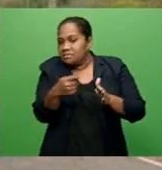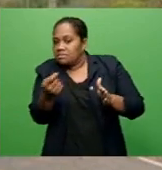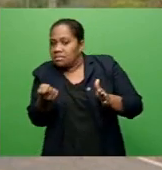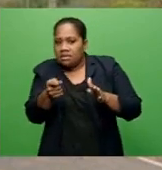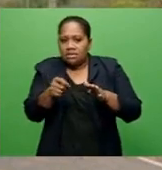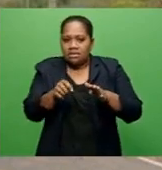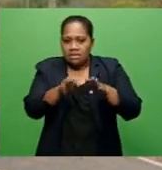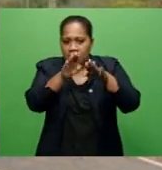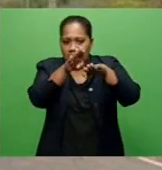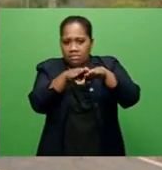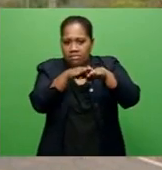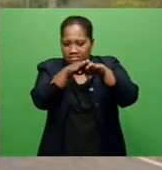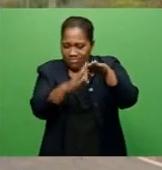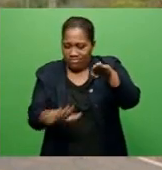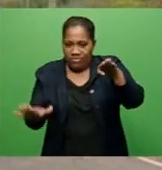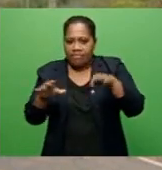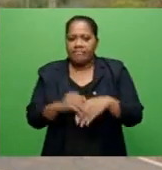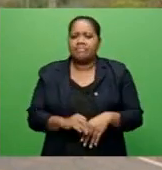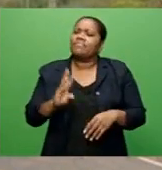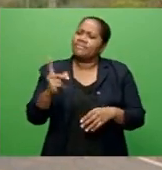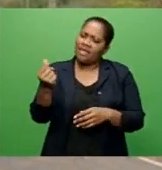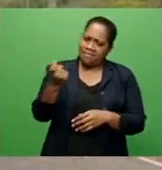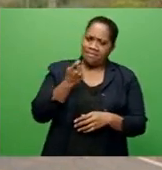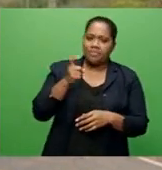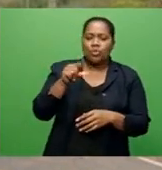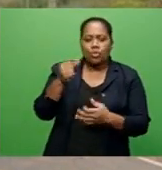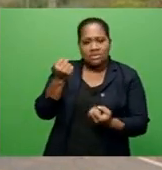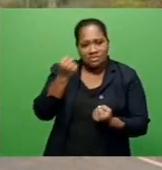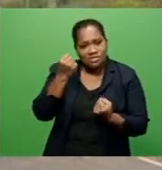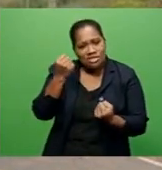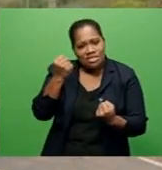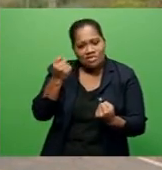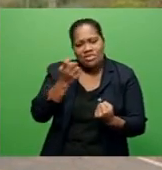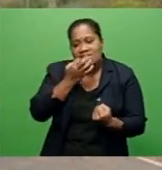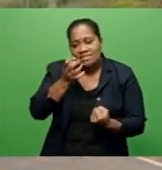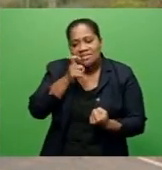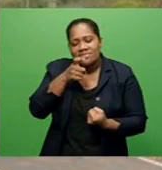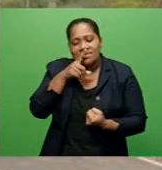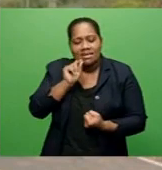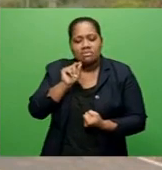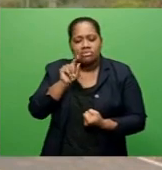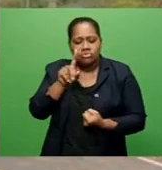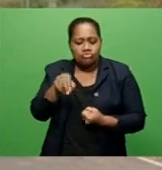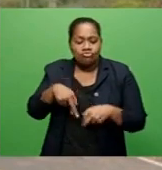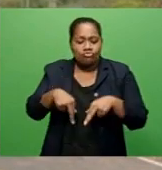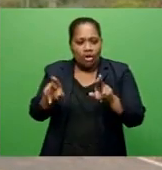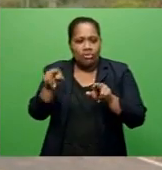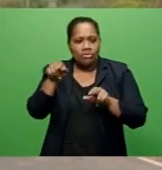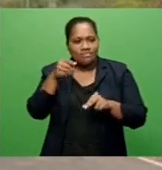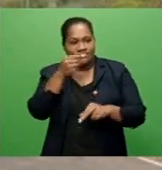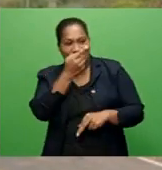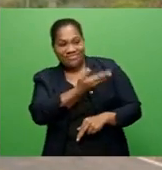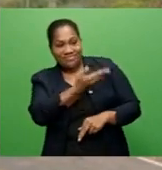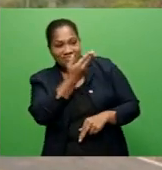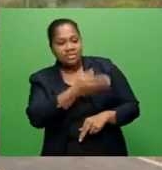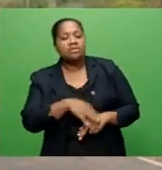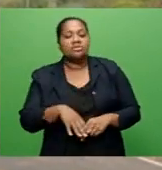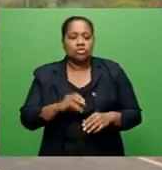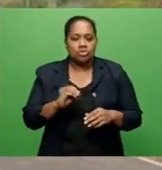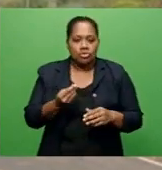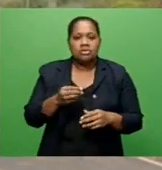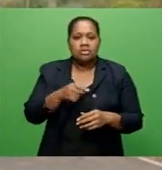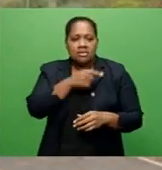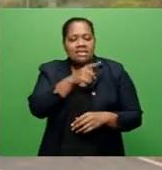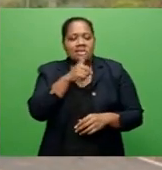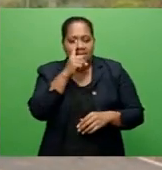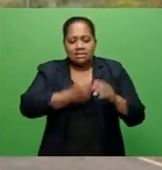did a sebu asking that they build a road there. They have taken down our pine trees and they intend to build a road that will make access much